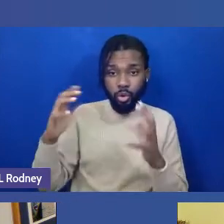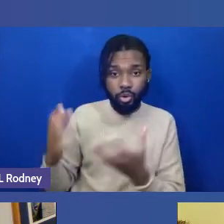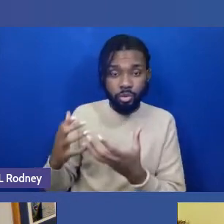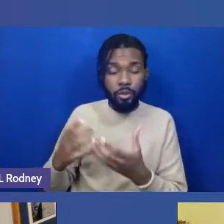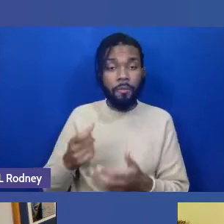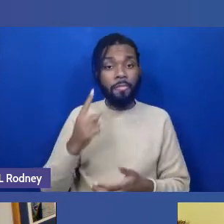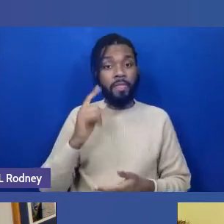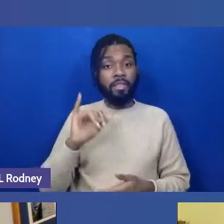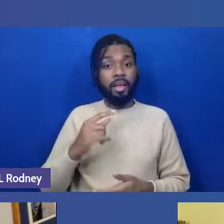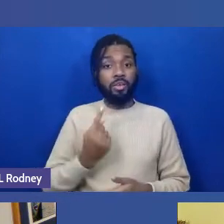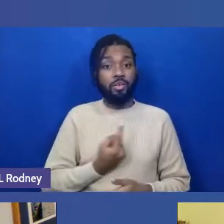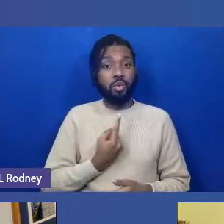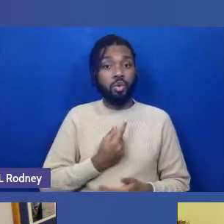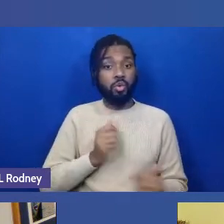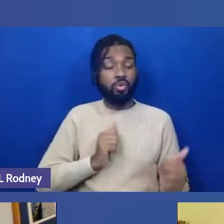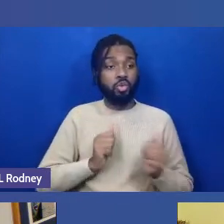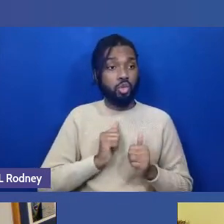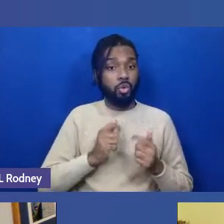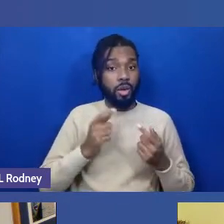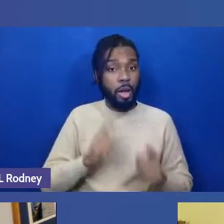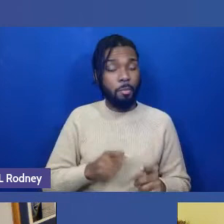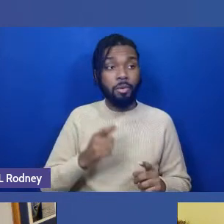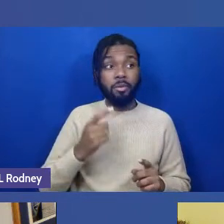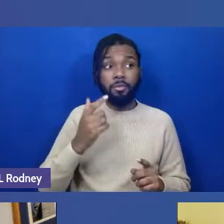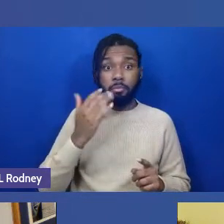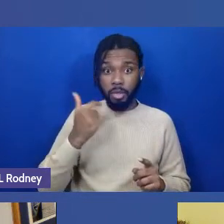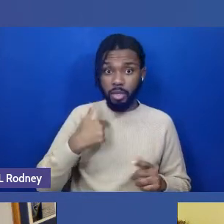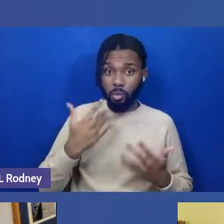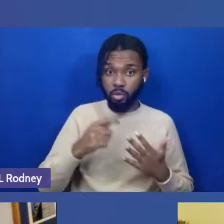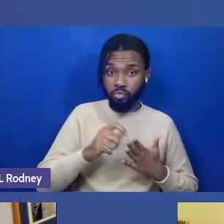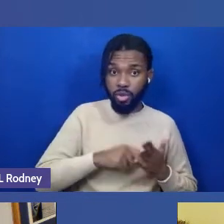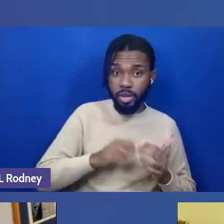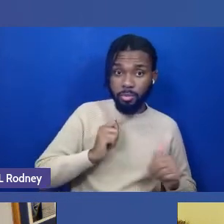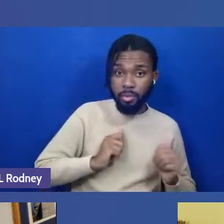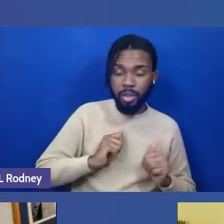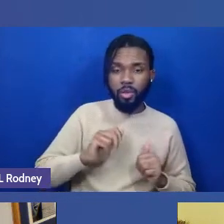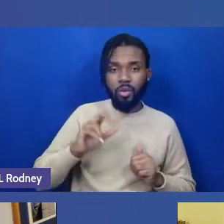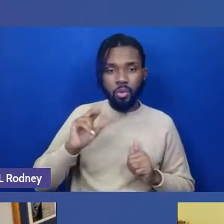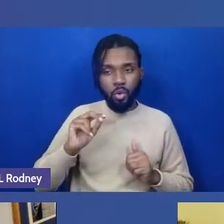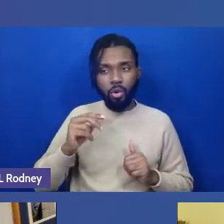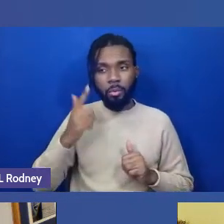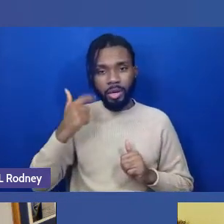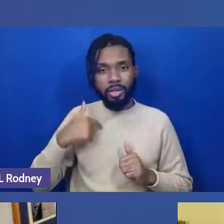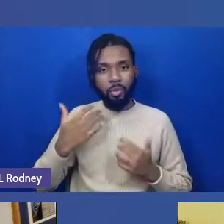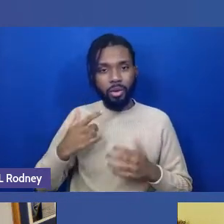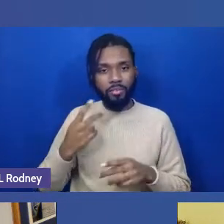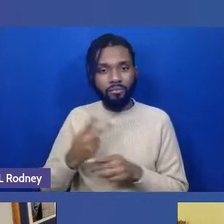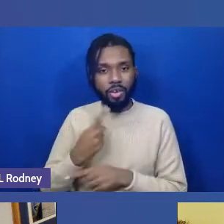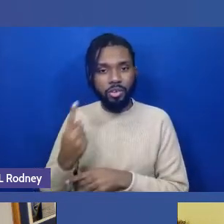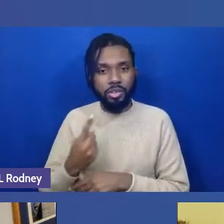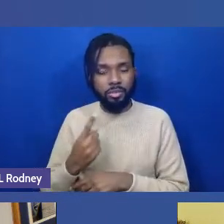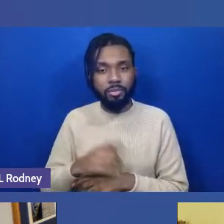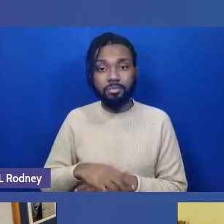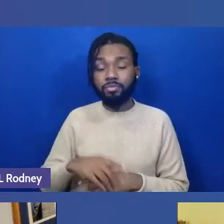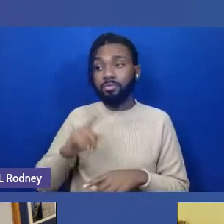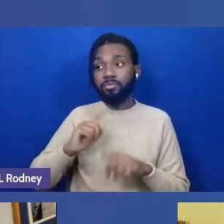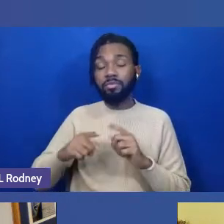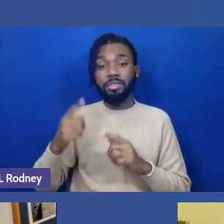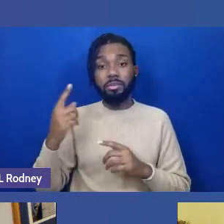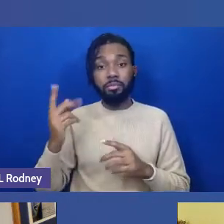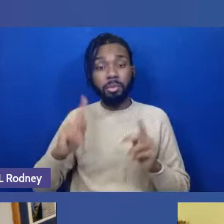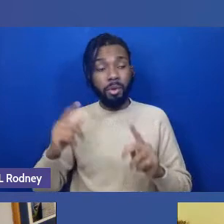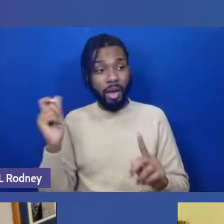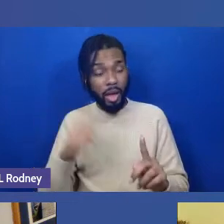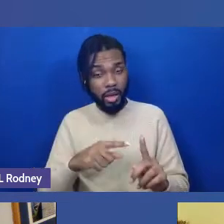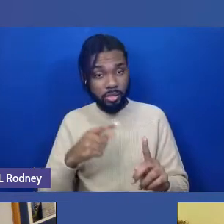because I wanted to write a play, but because I had something I needed to figure out. And then every time someone said, can you do this again? I've said, please no, you know, because it really